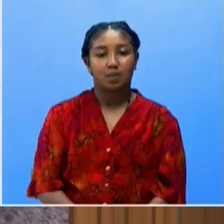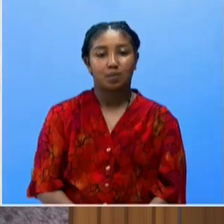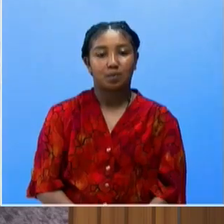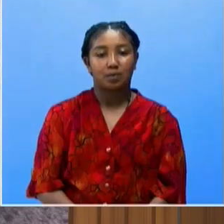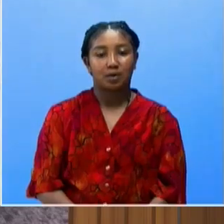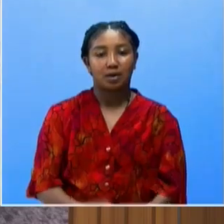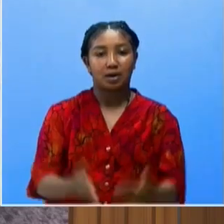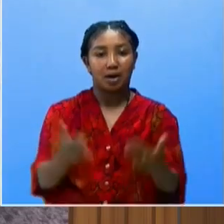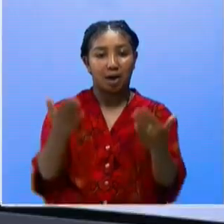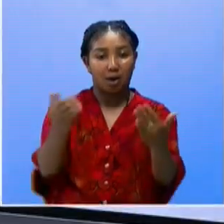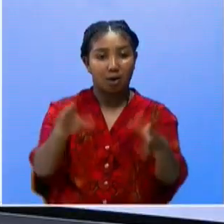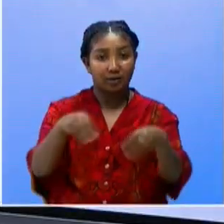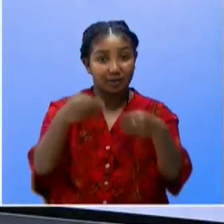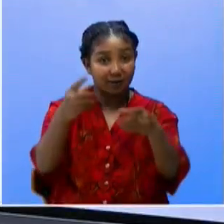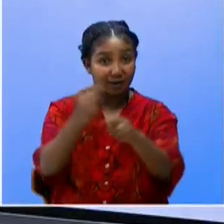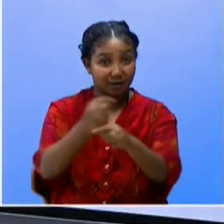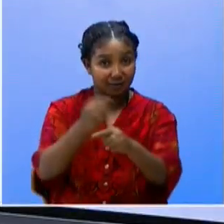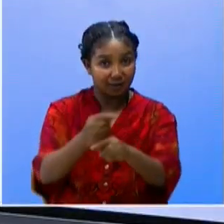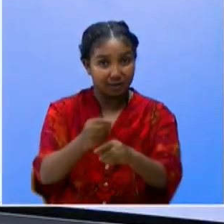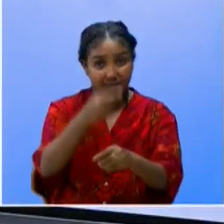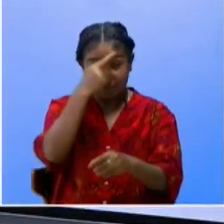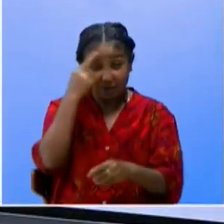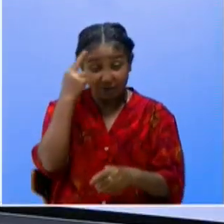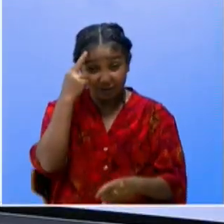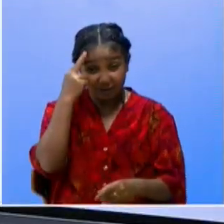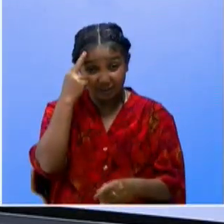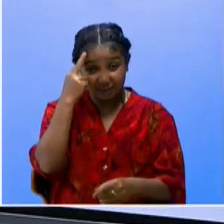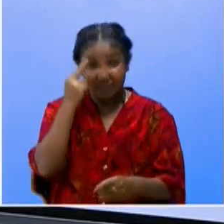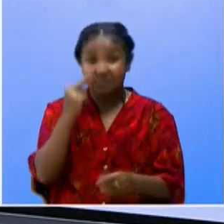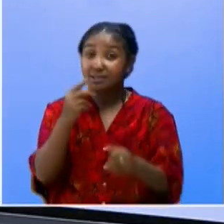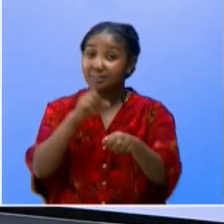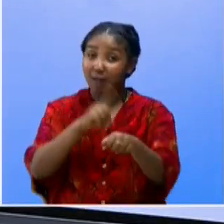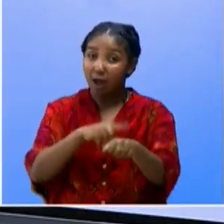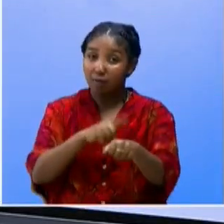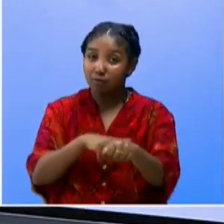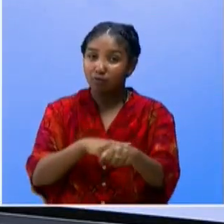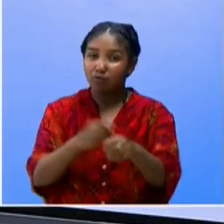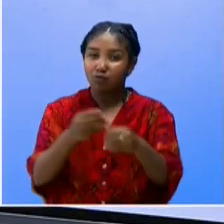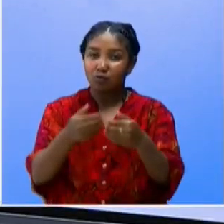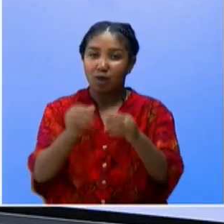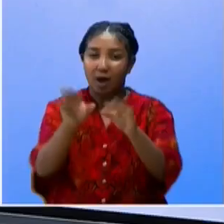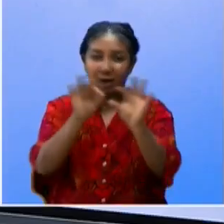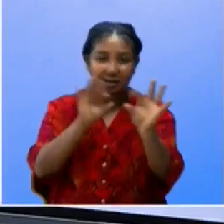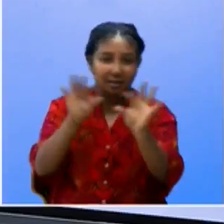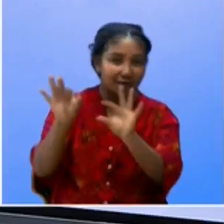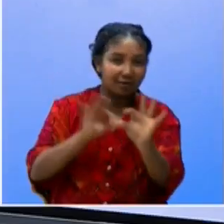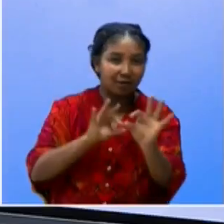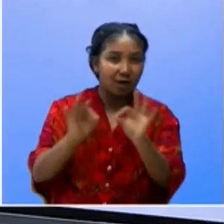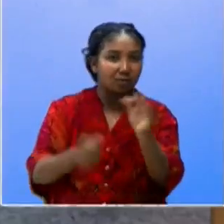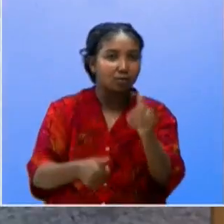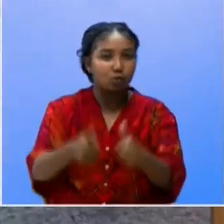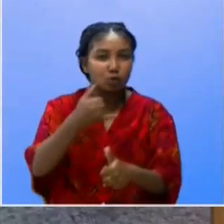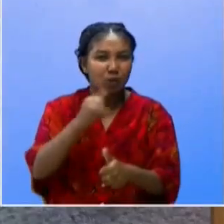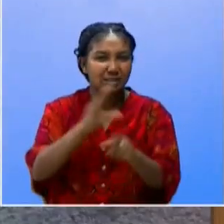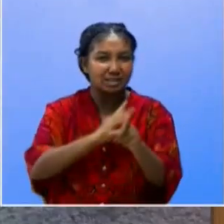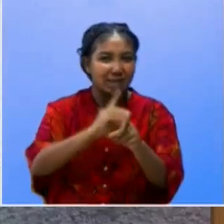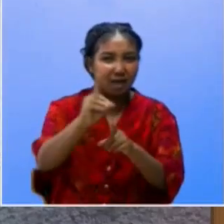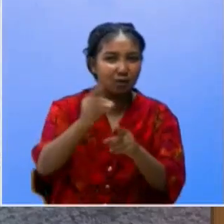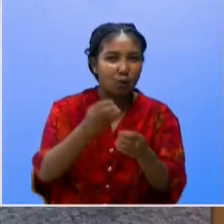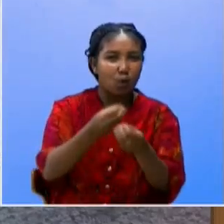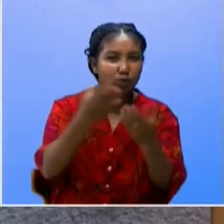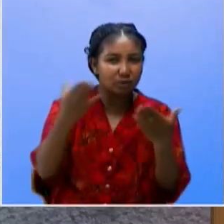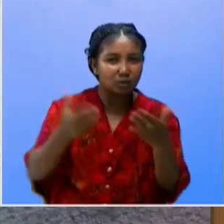I'm going to give you an activity because it's time to identify which one is direct